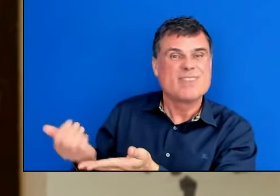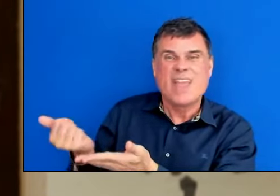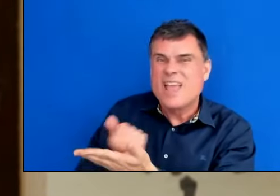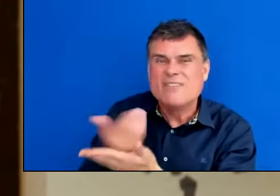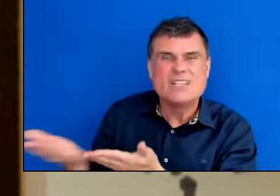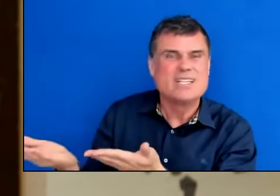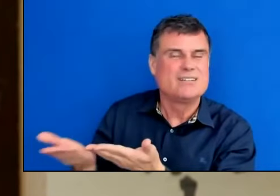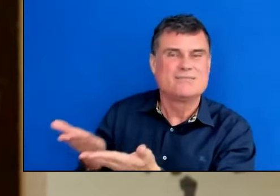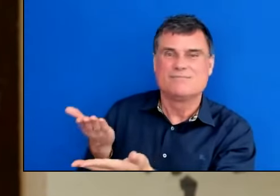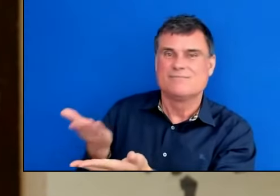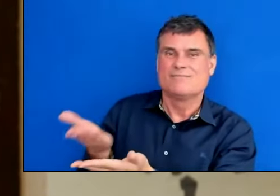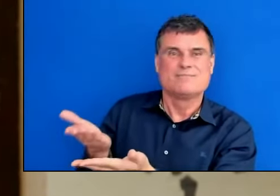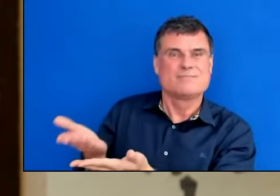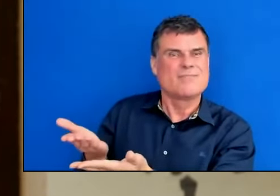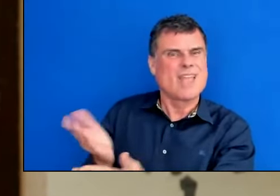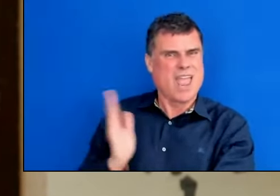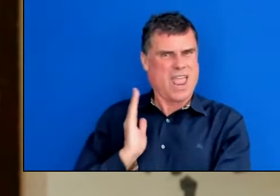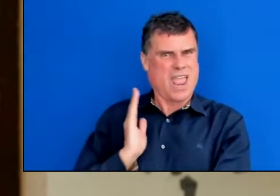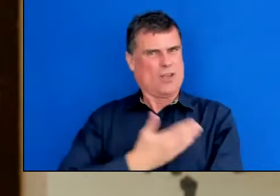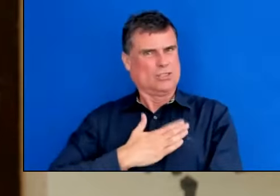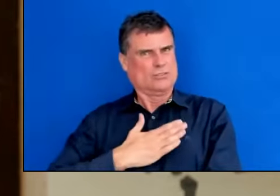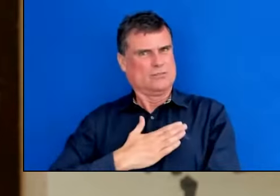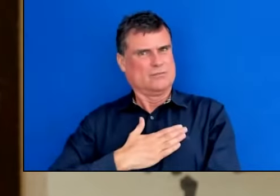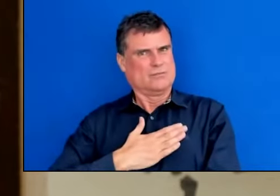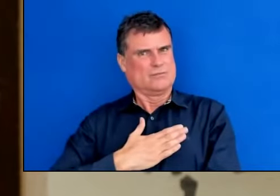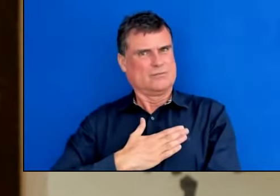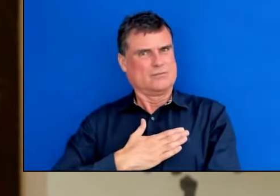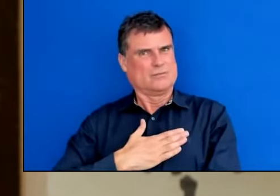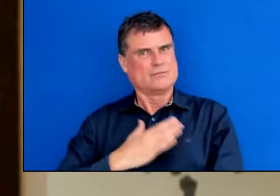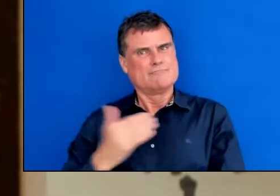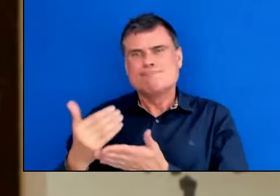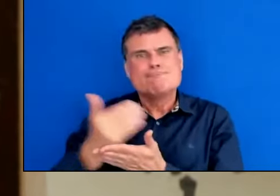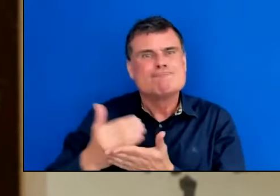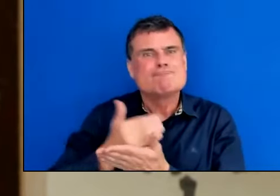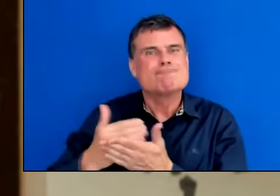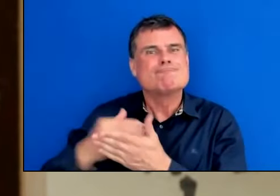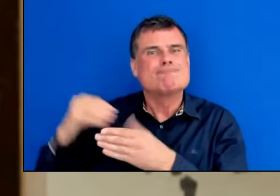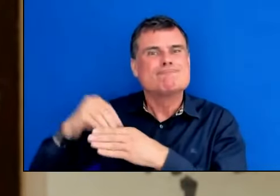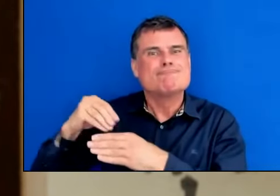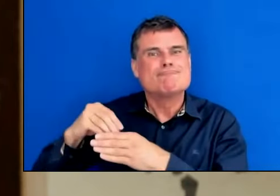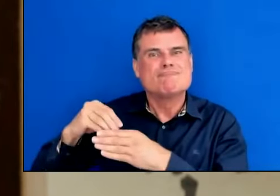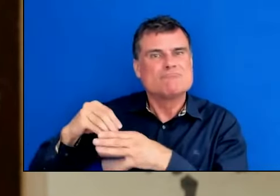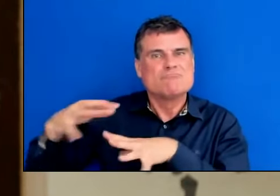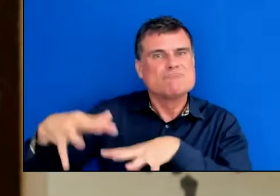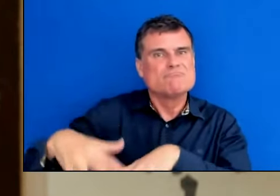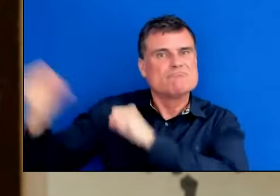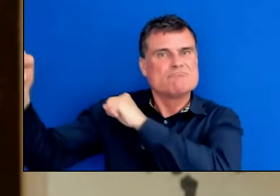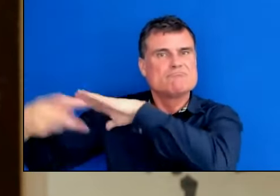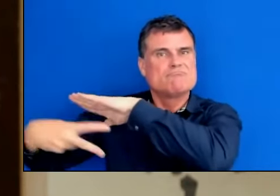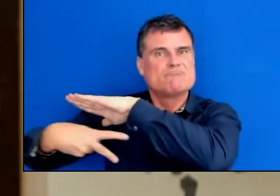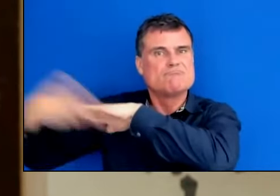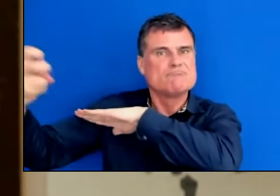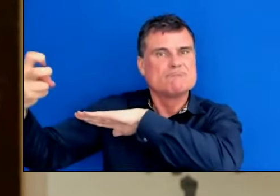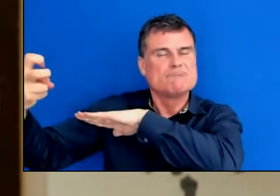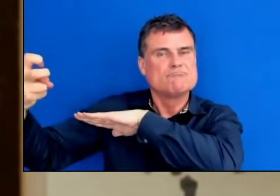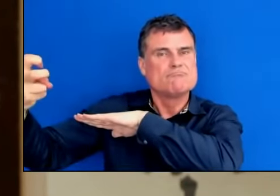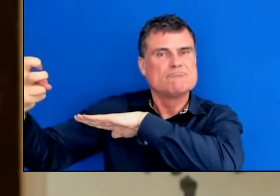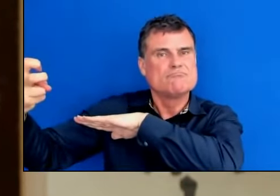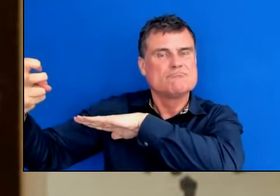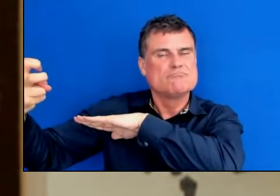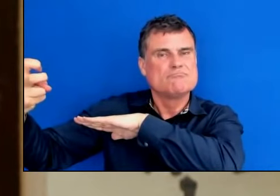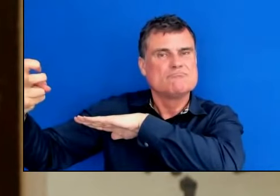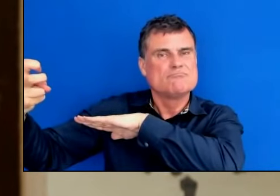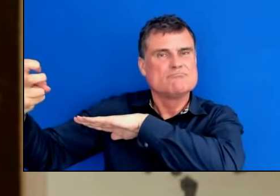businesses were our means of earning a living, which was stolen from us. Orders and